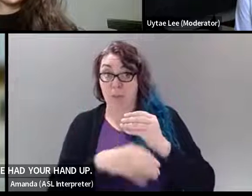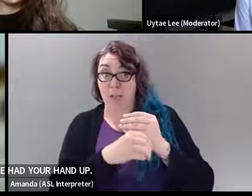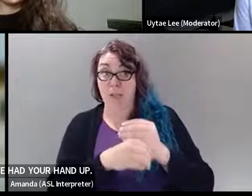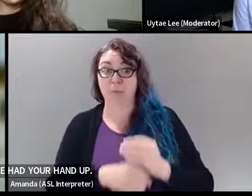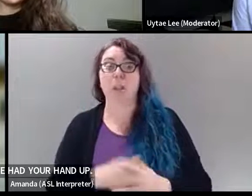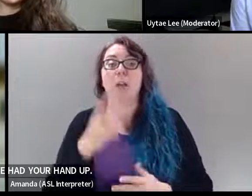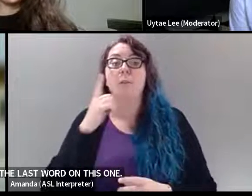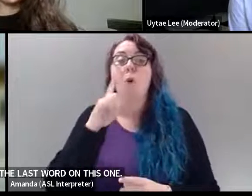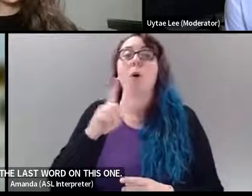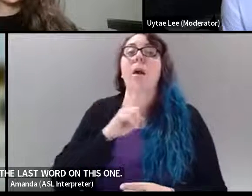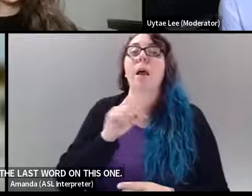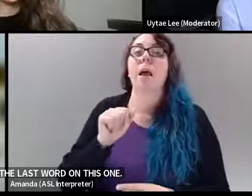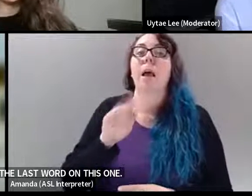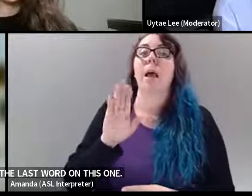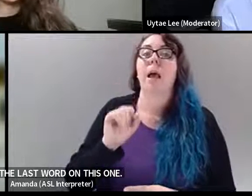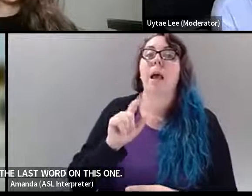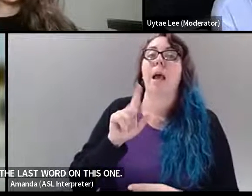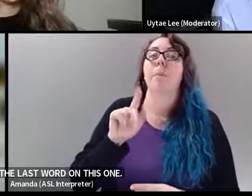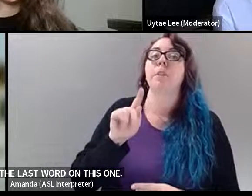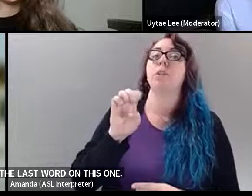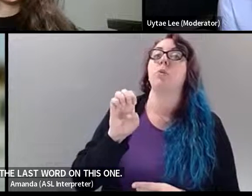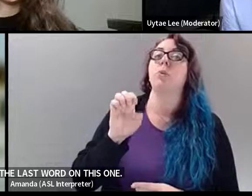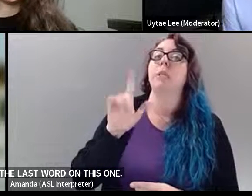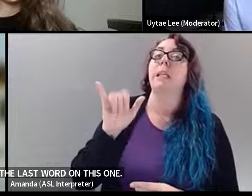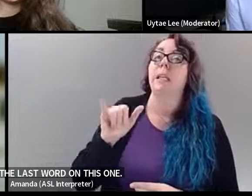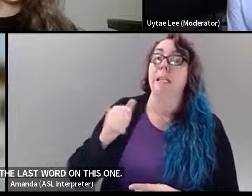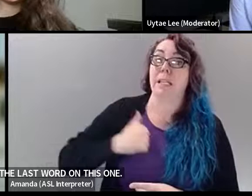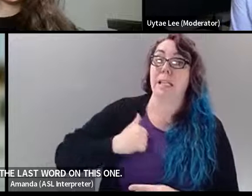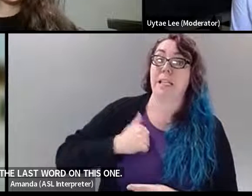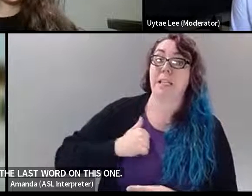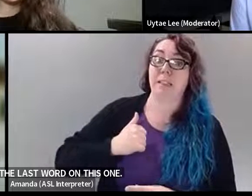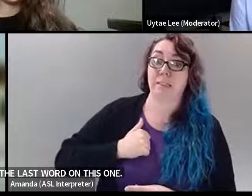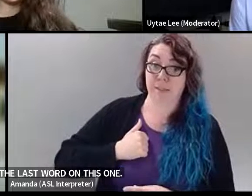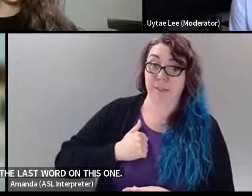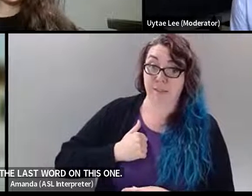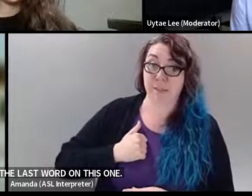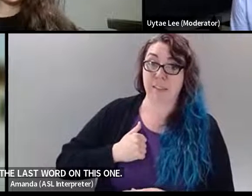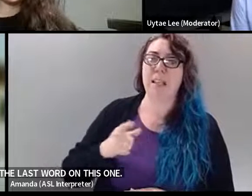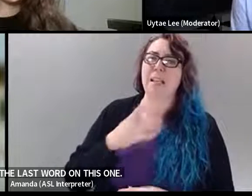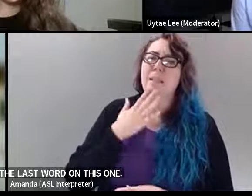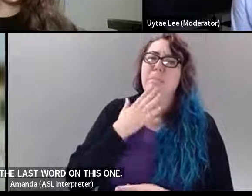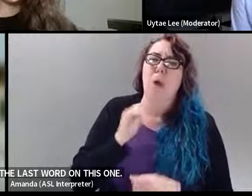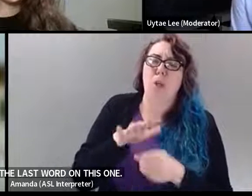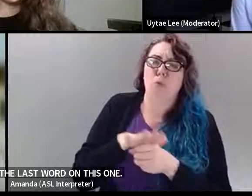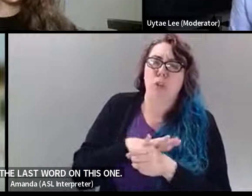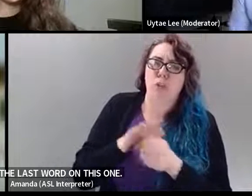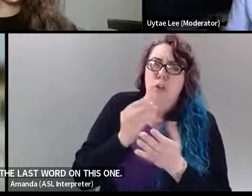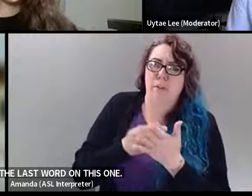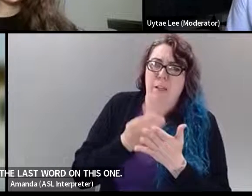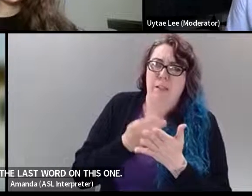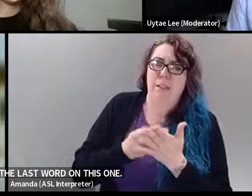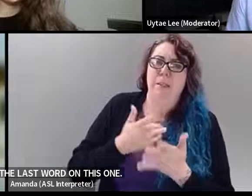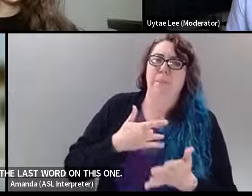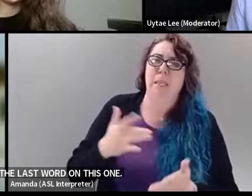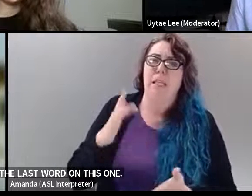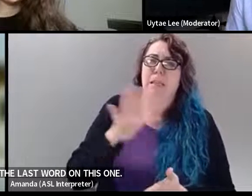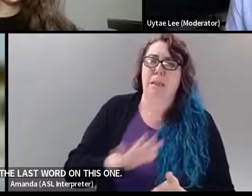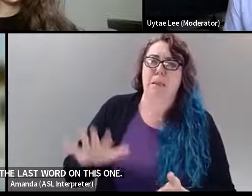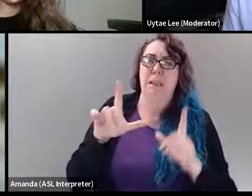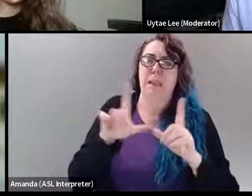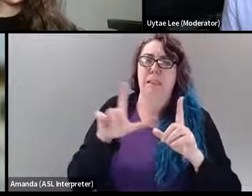our broadcast license is usually around $30,000, but our entire budget is usually The lowest would be